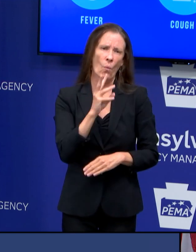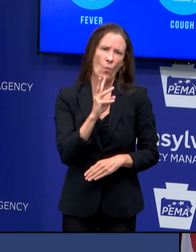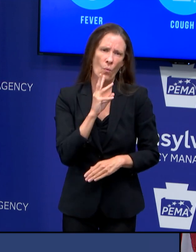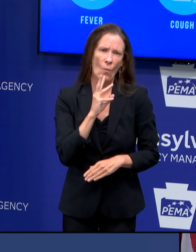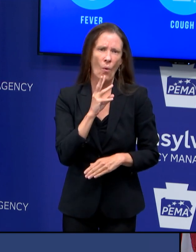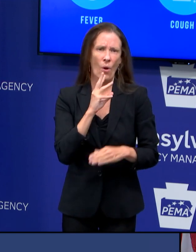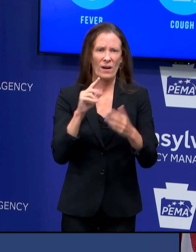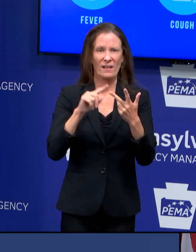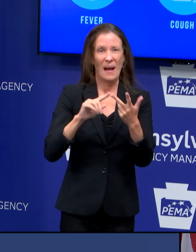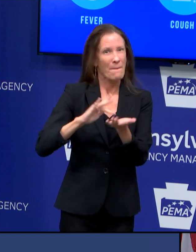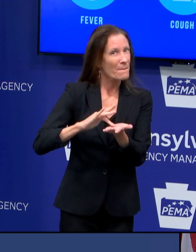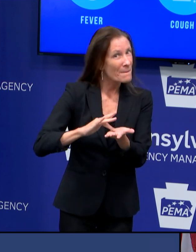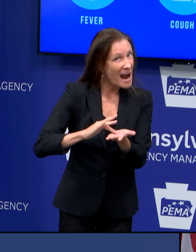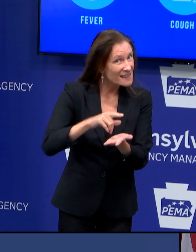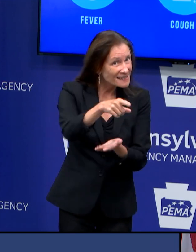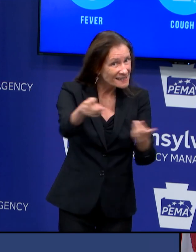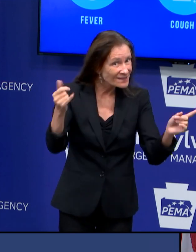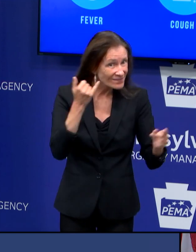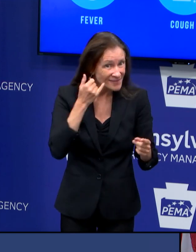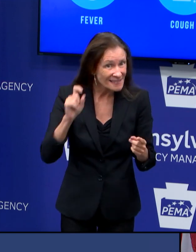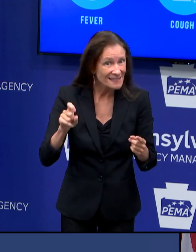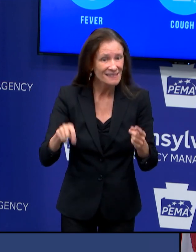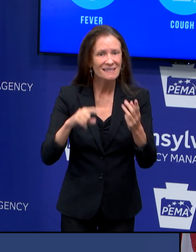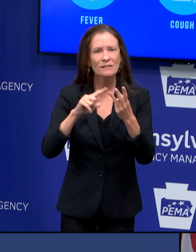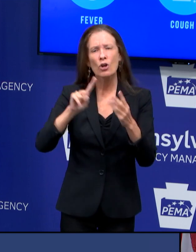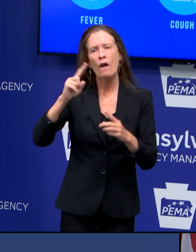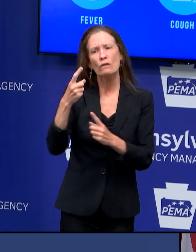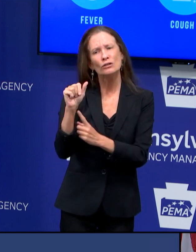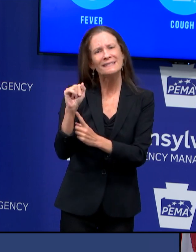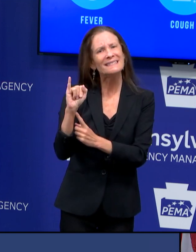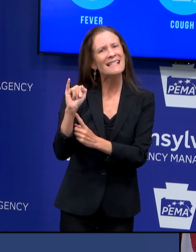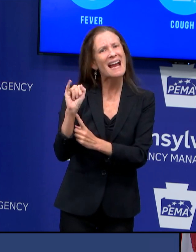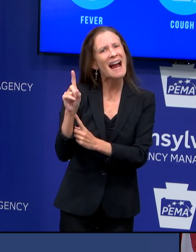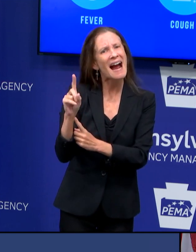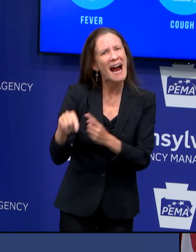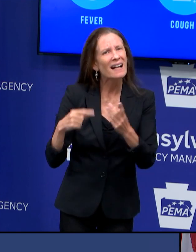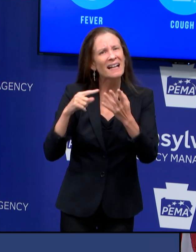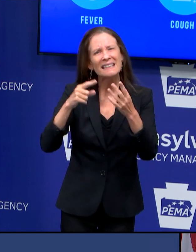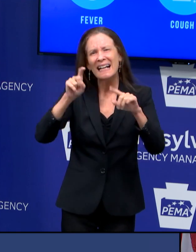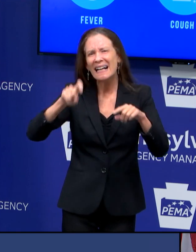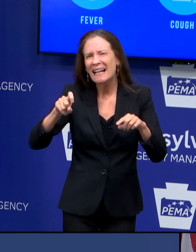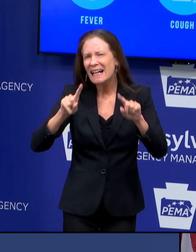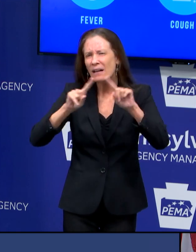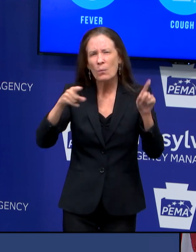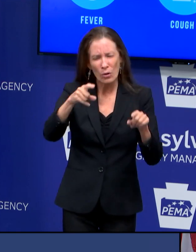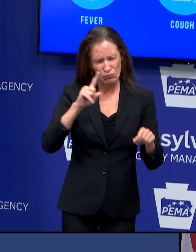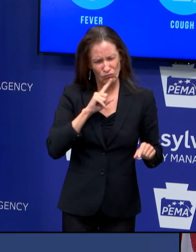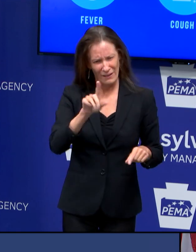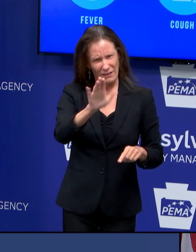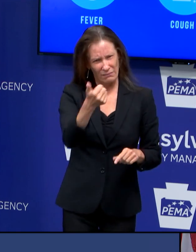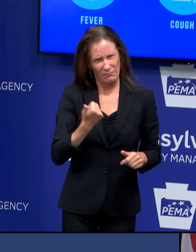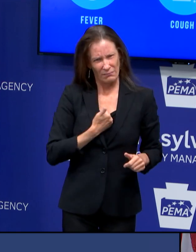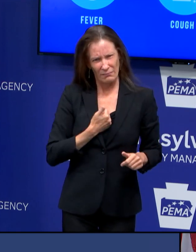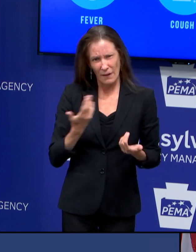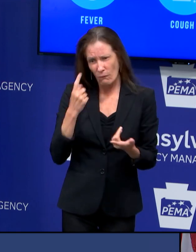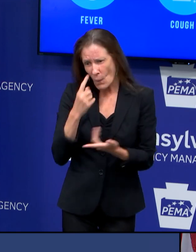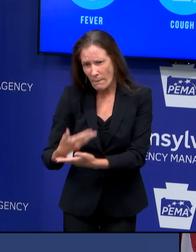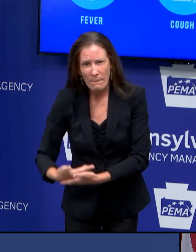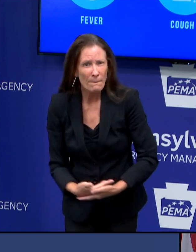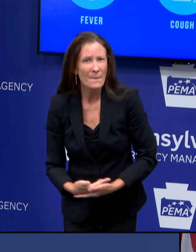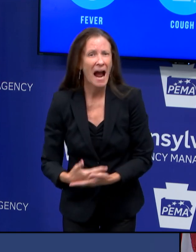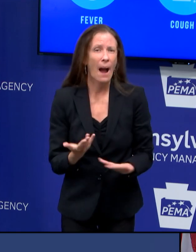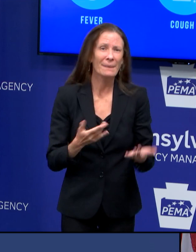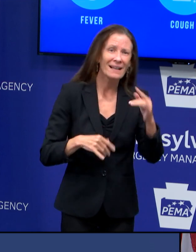and a first aid kit. It should also include specialized items as needed, including baby supplies and even pet food. And